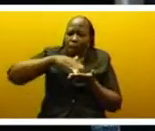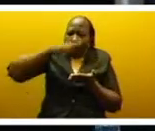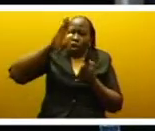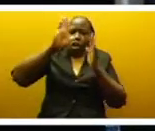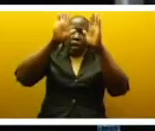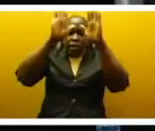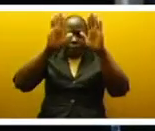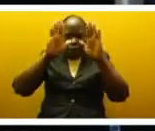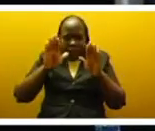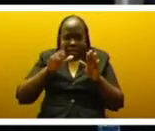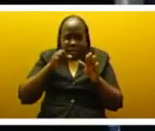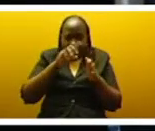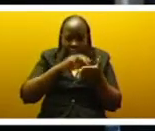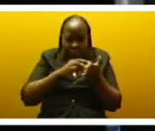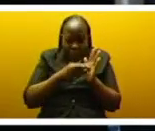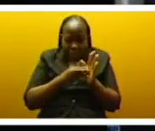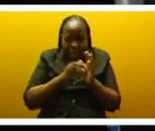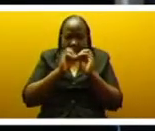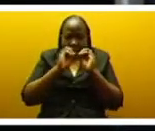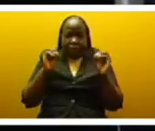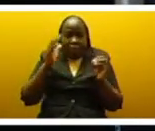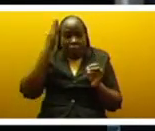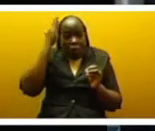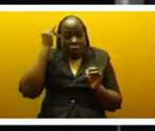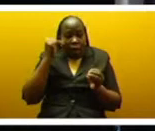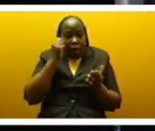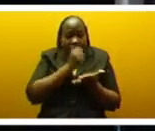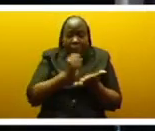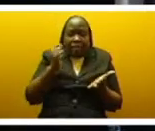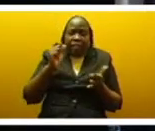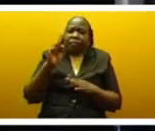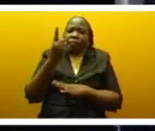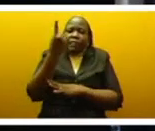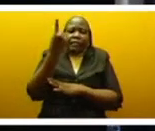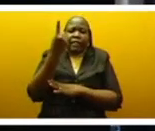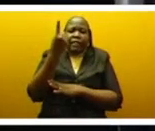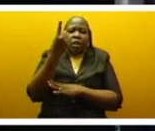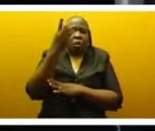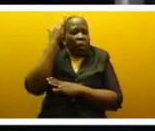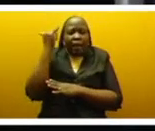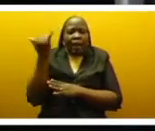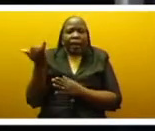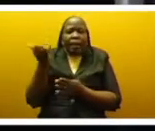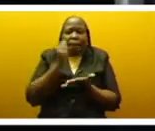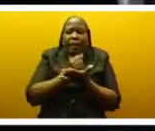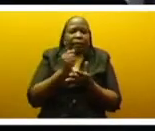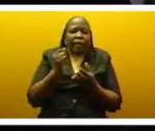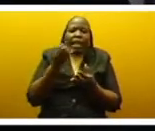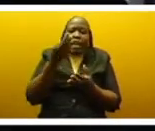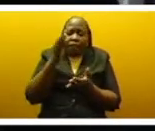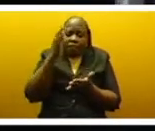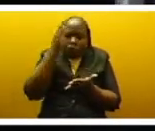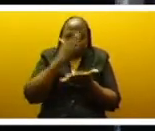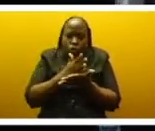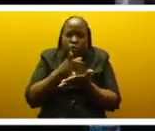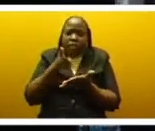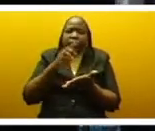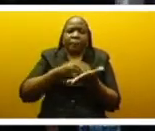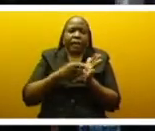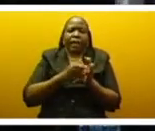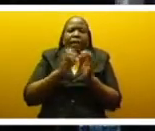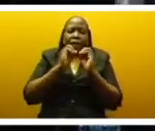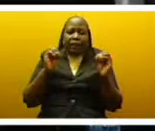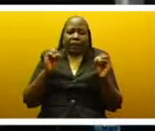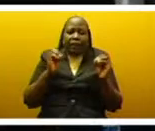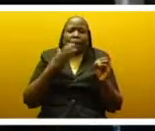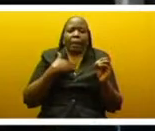it meant nothing, why publish it in the first place? If it meant nothing, why publish it at all if it meant nothing? But the point I wish to make is this.